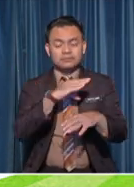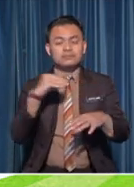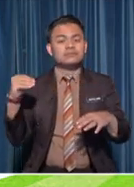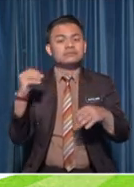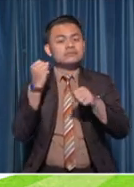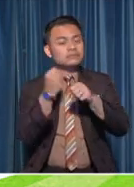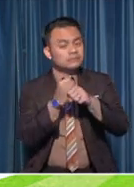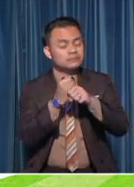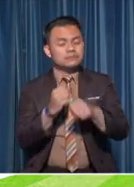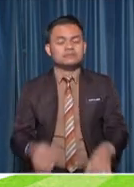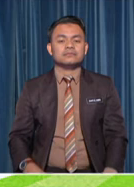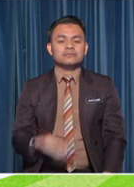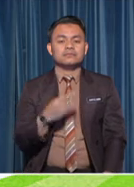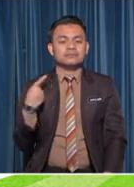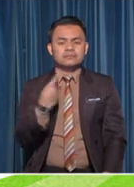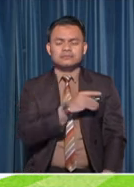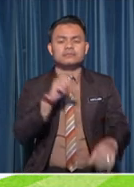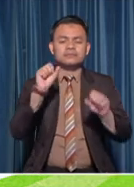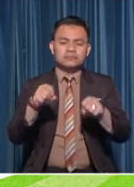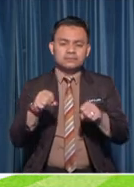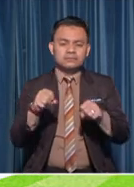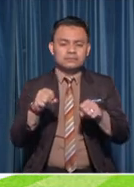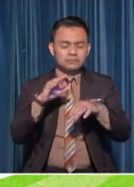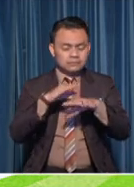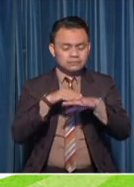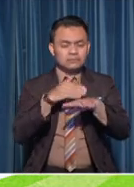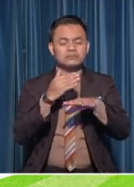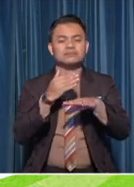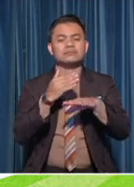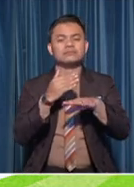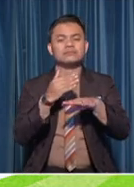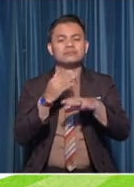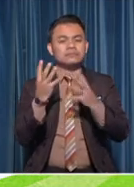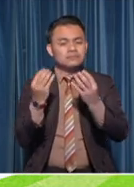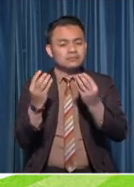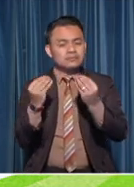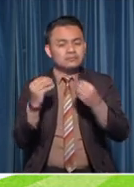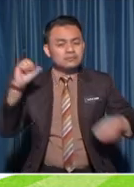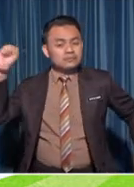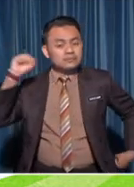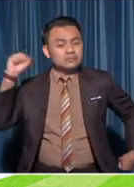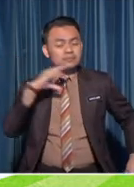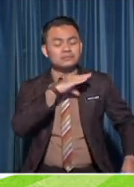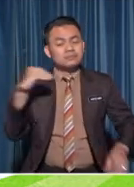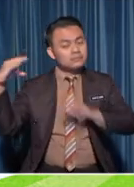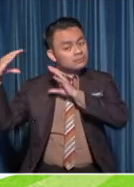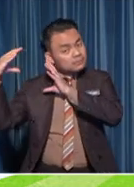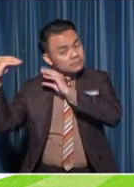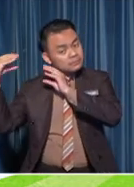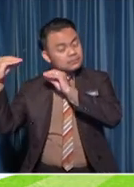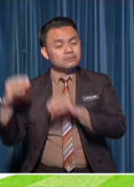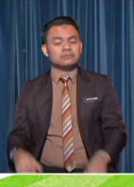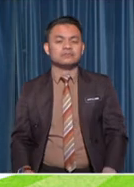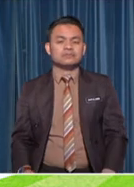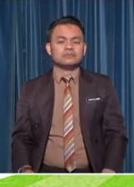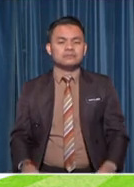touch things that are soft, like the towels and pillows. When we touch